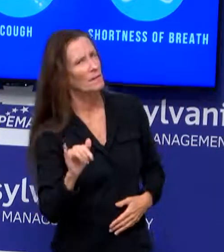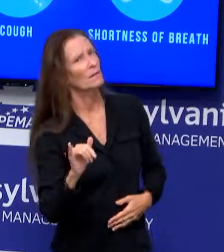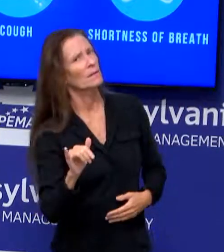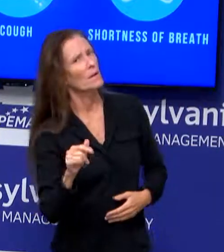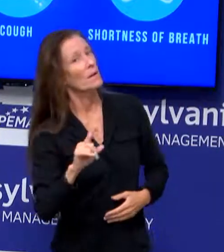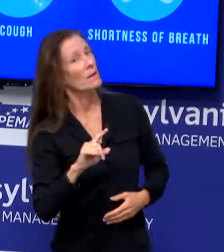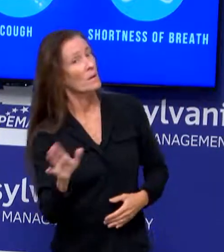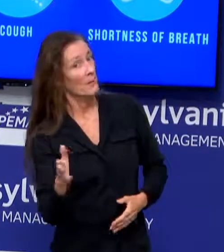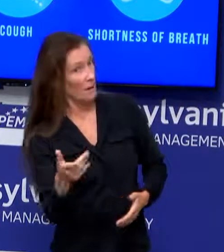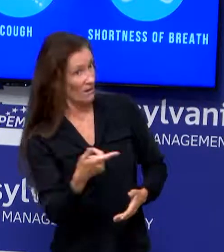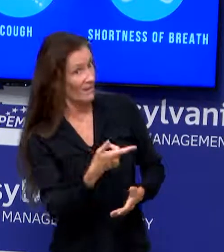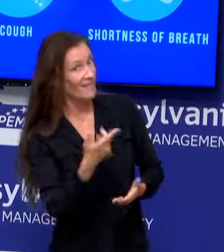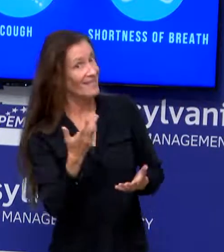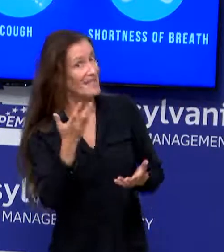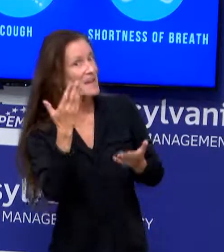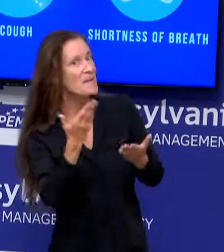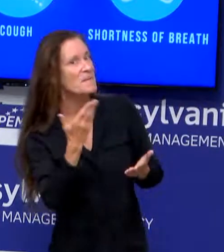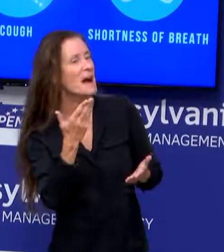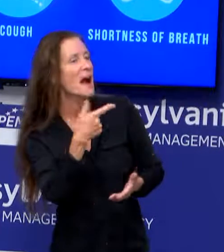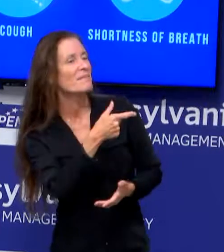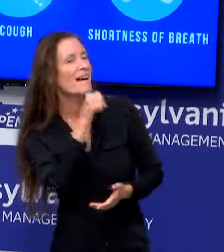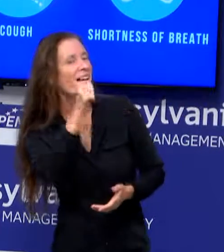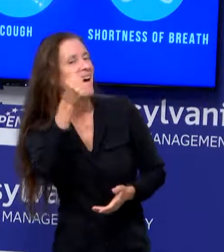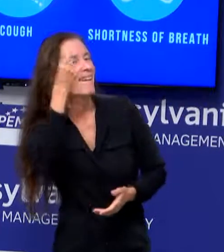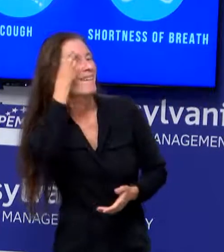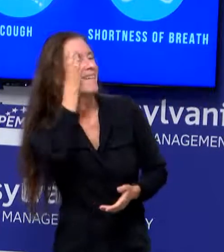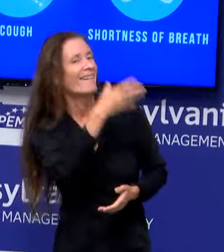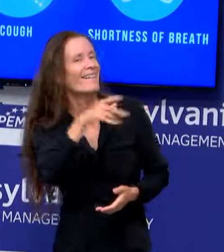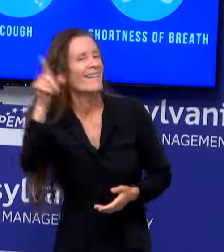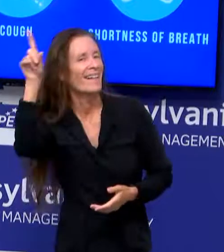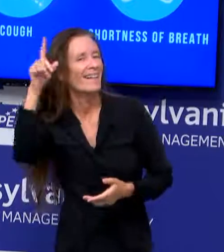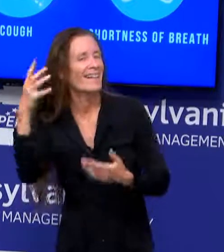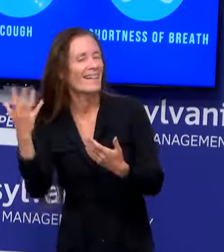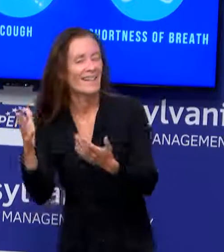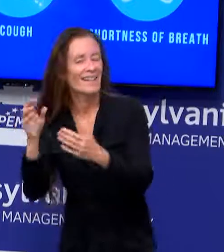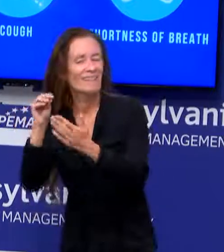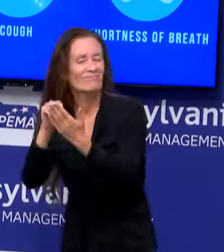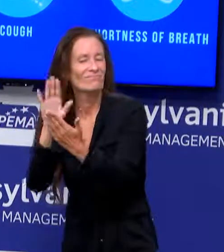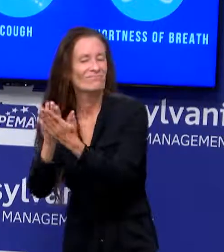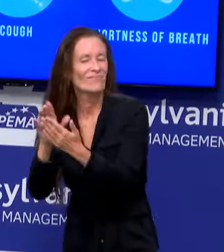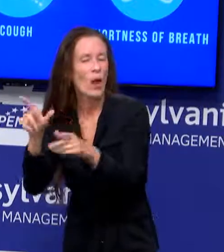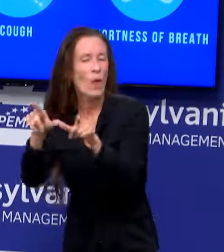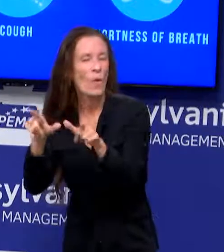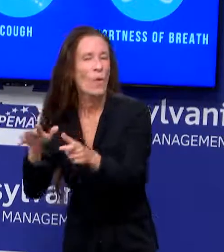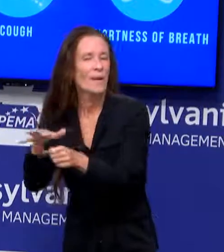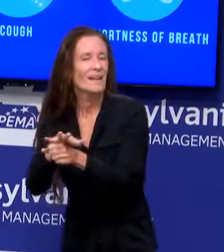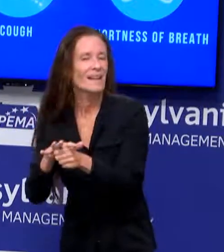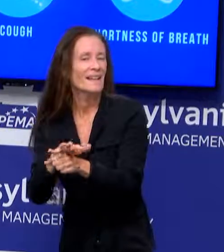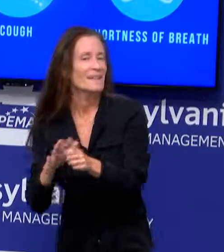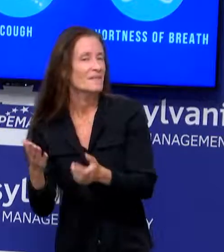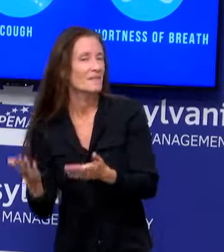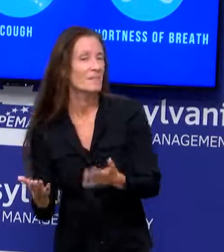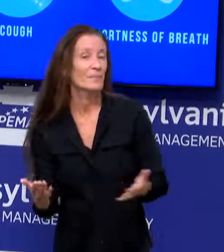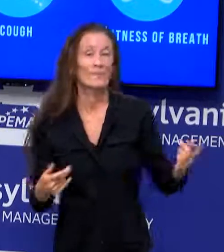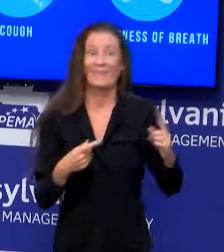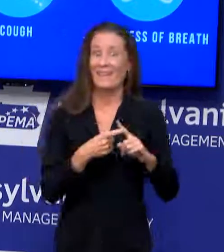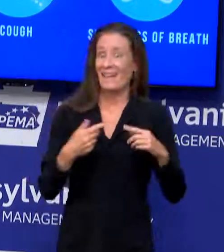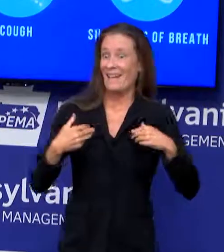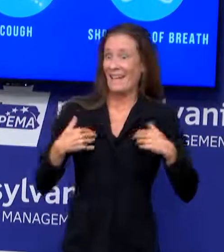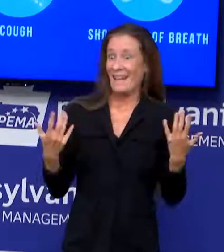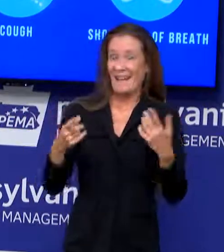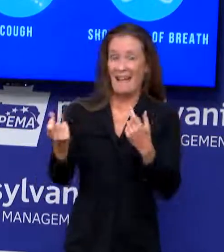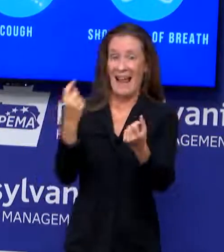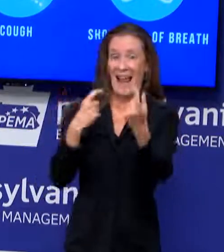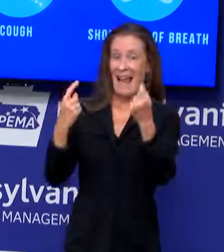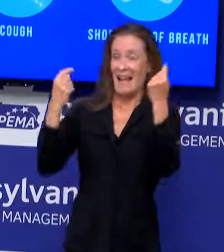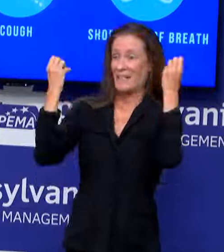register that? Like, I feel No. like it must have to use some kind of geolocating software to determine like how. close Yeah, you are. again, you are asking questions that we're going to get back to you about